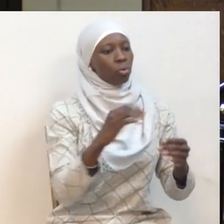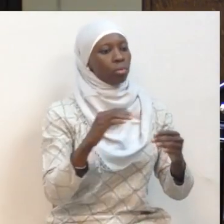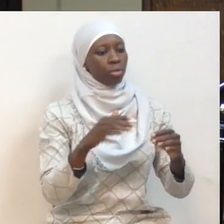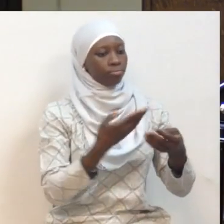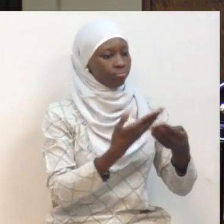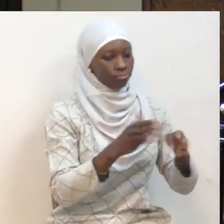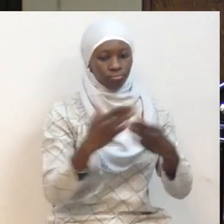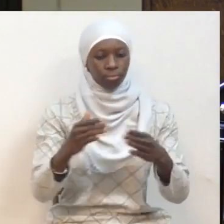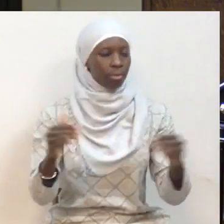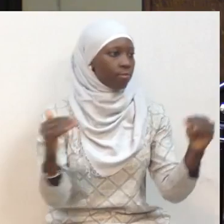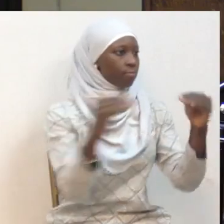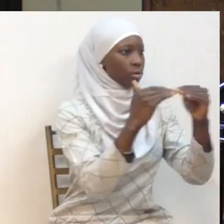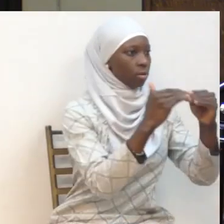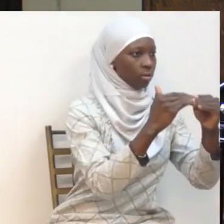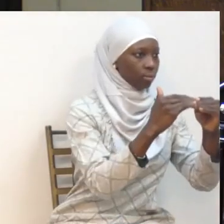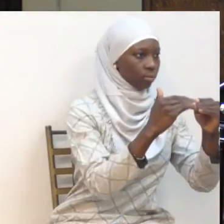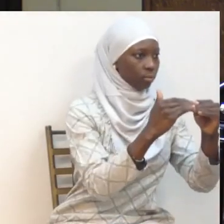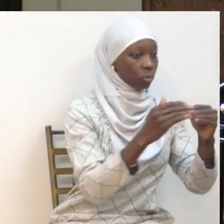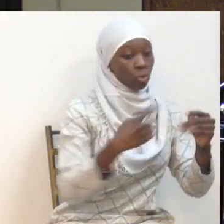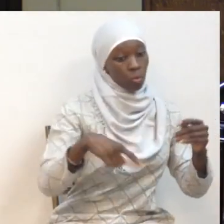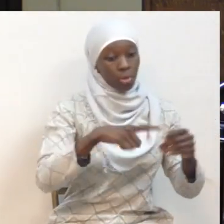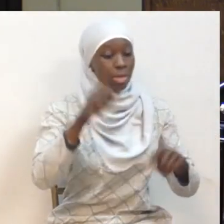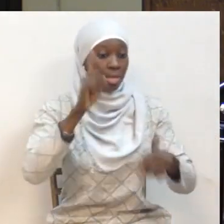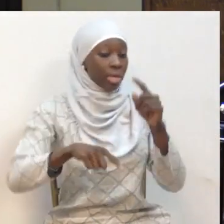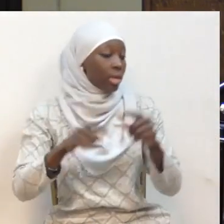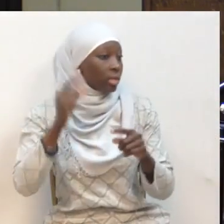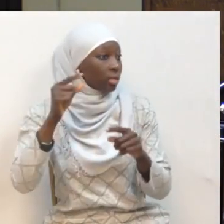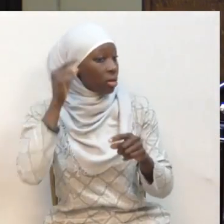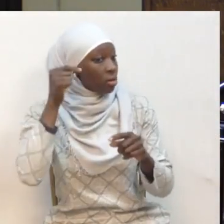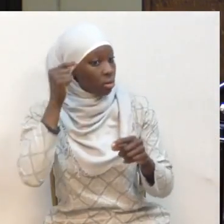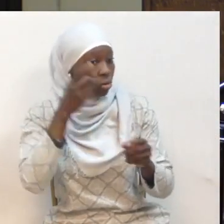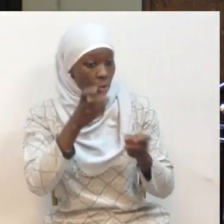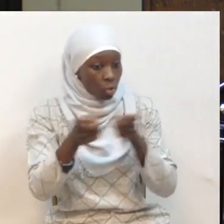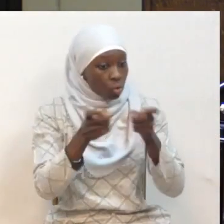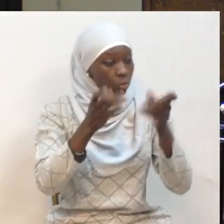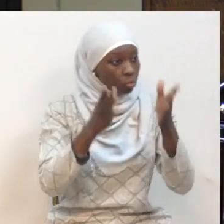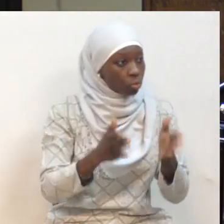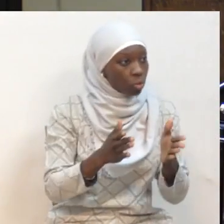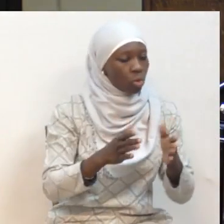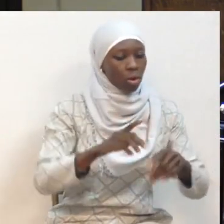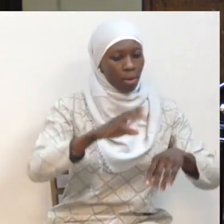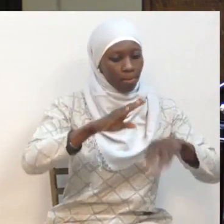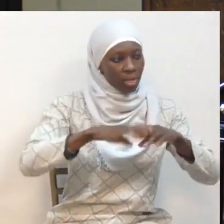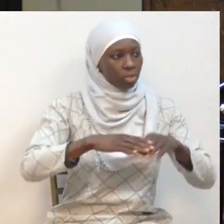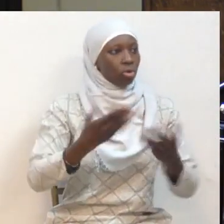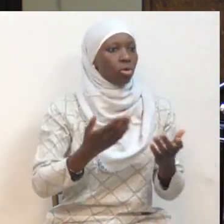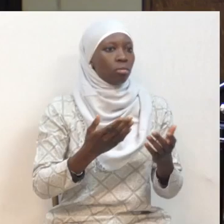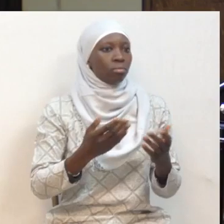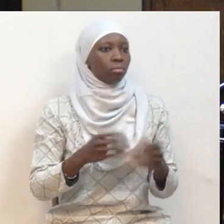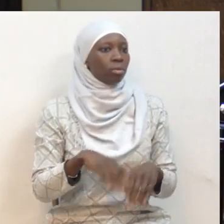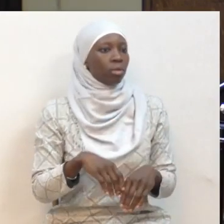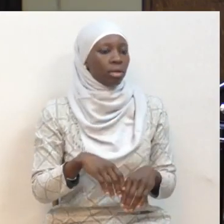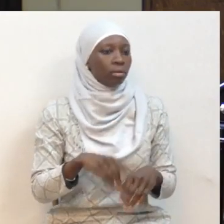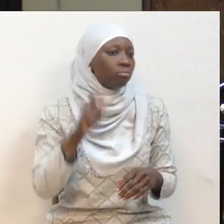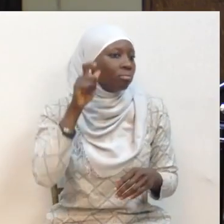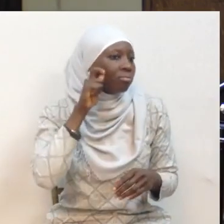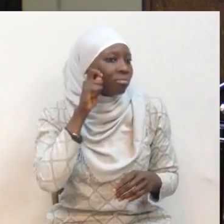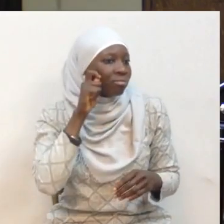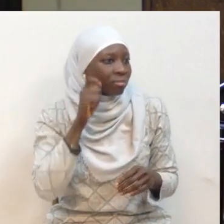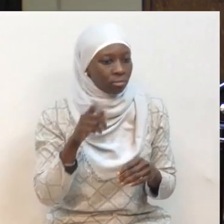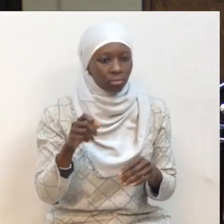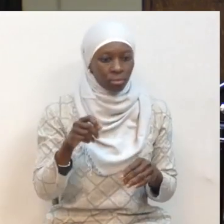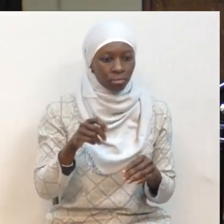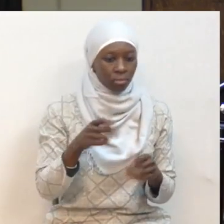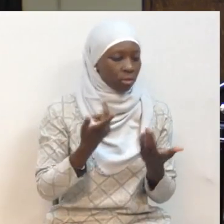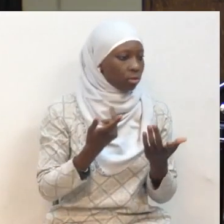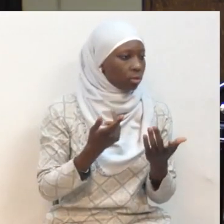on racism. You can't govern based on ethnic division of the community or religious division